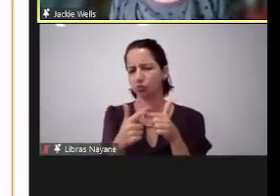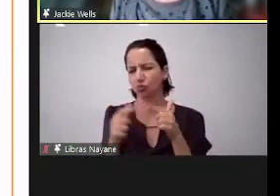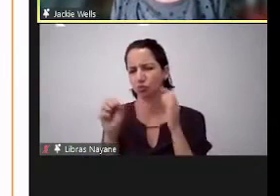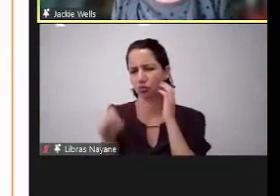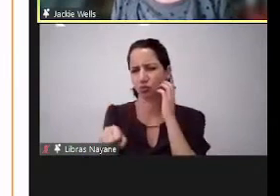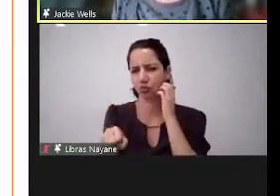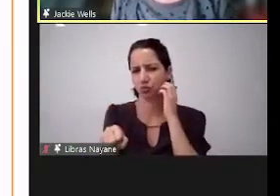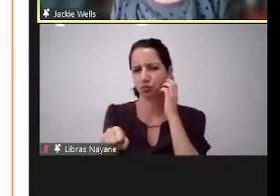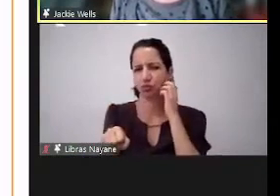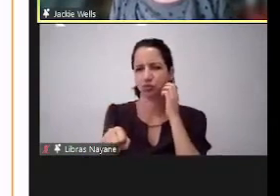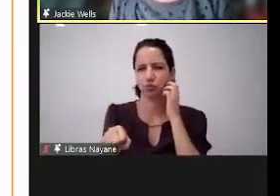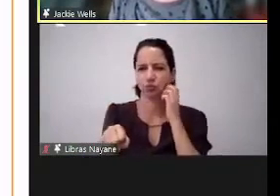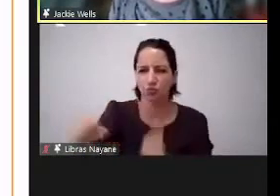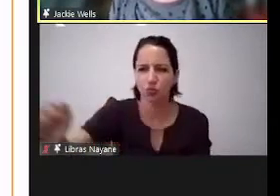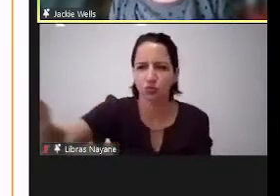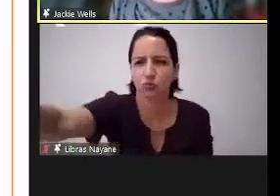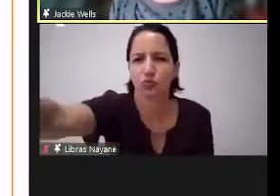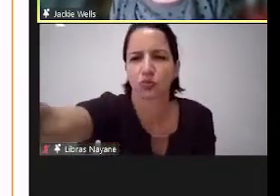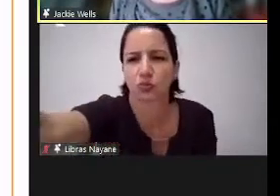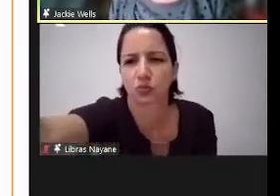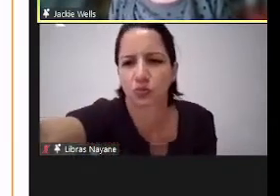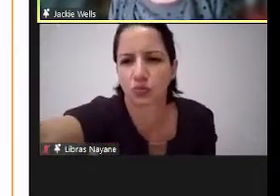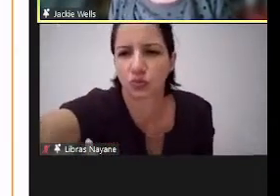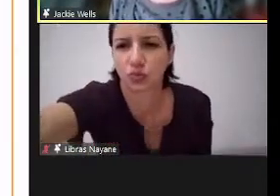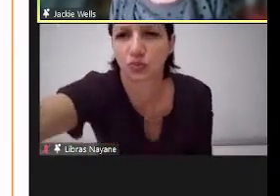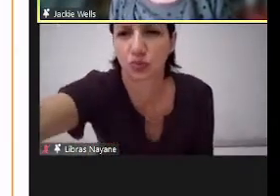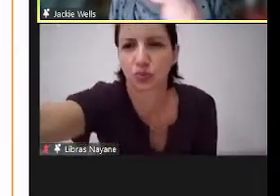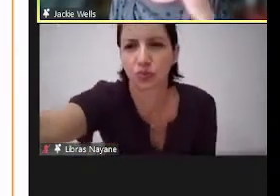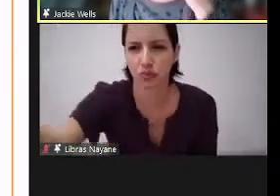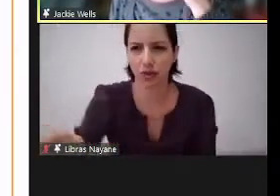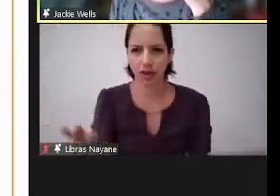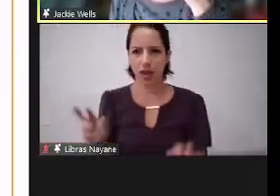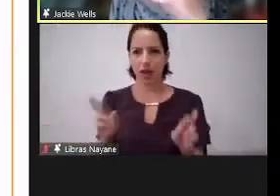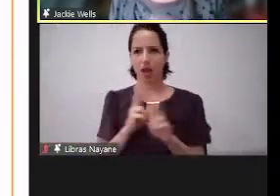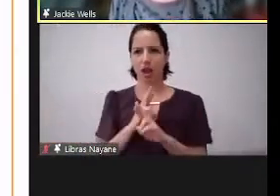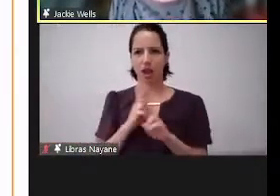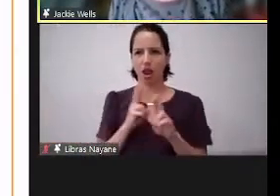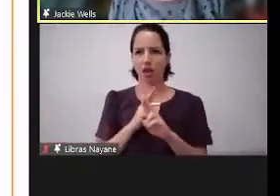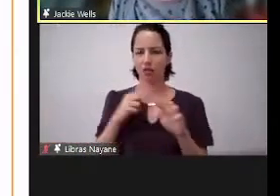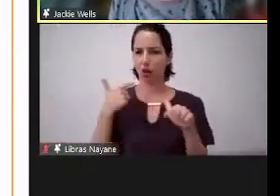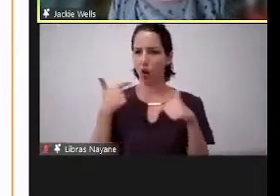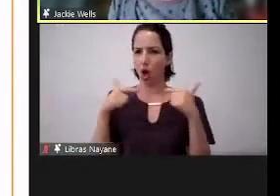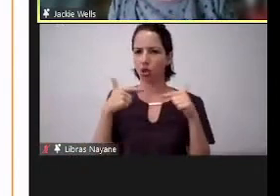has perhaps devalued the idea of pensions for some people.